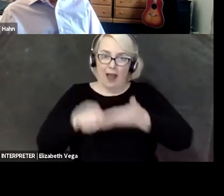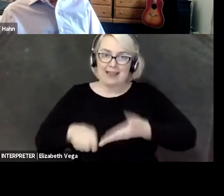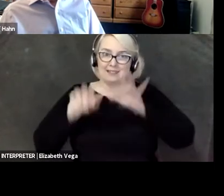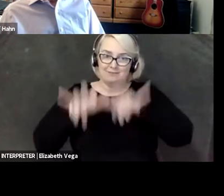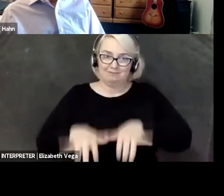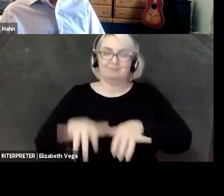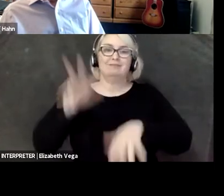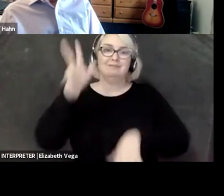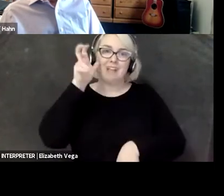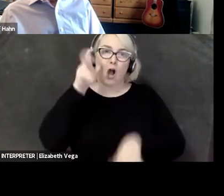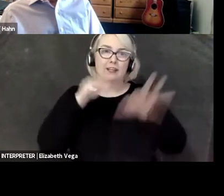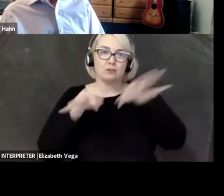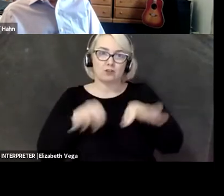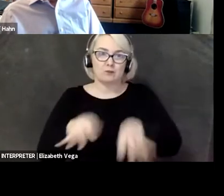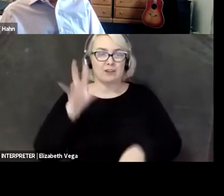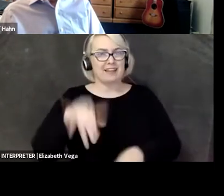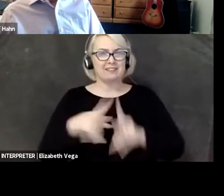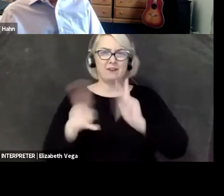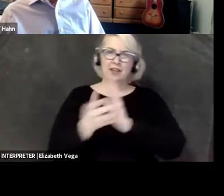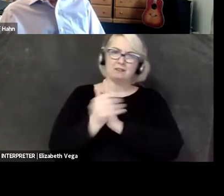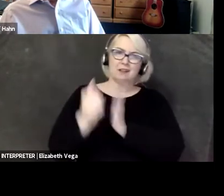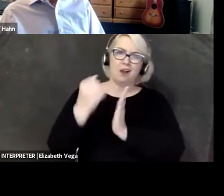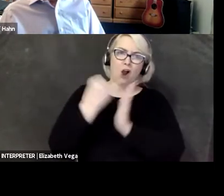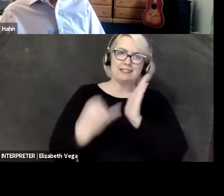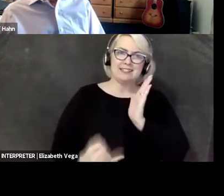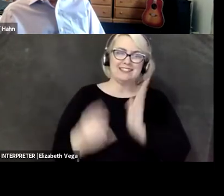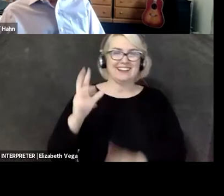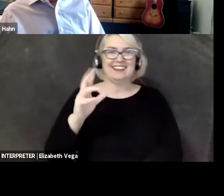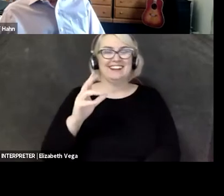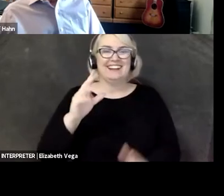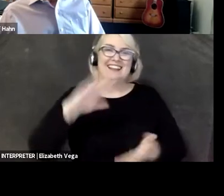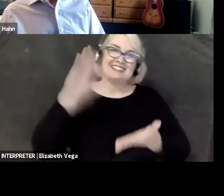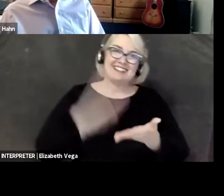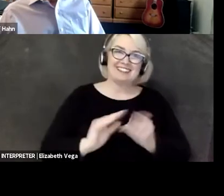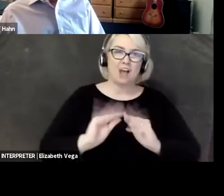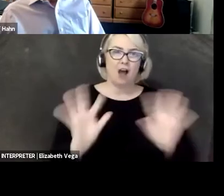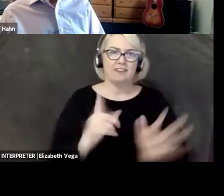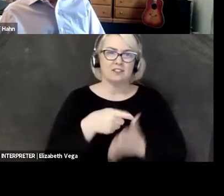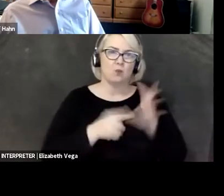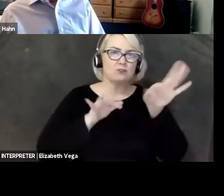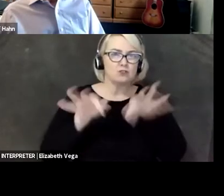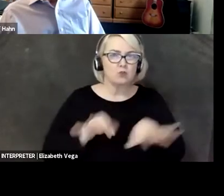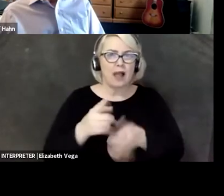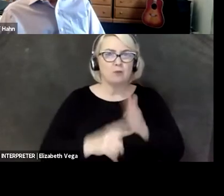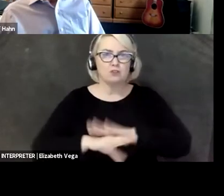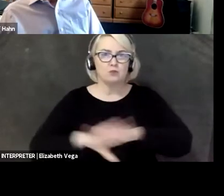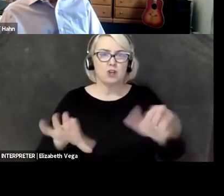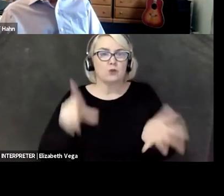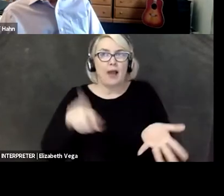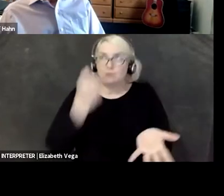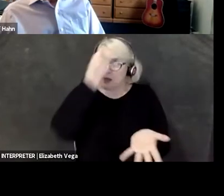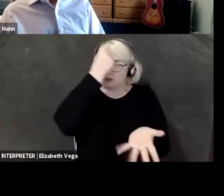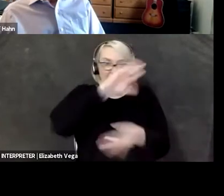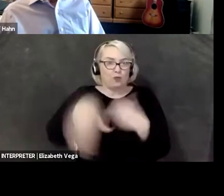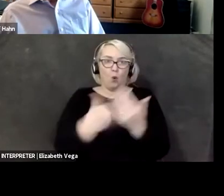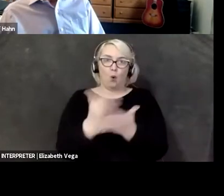description. And that's very artistic, isn't it? It's not so obvious of what you describe and what you don't. You have to have the entire film in your head as you're